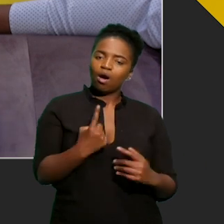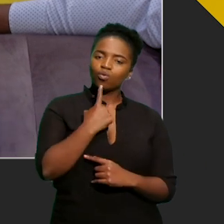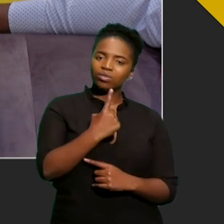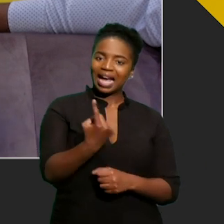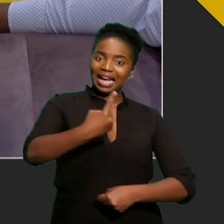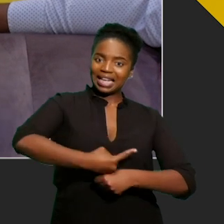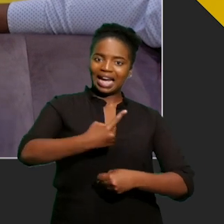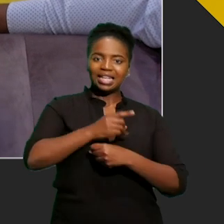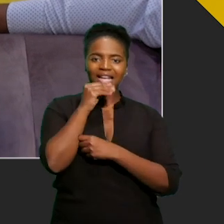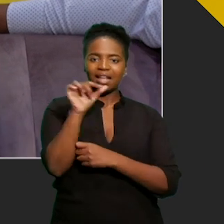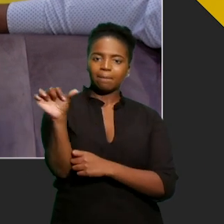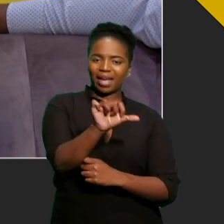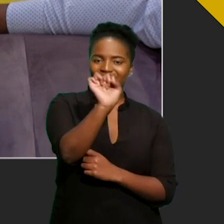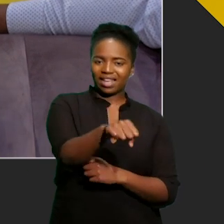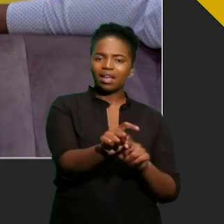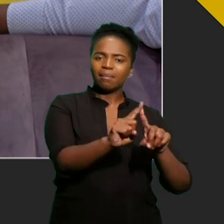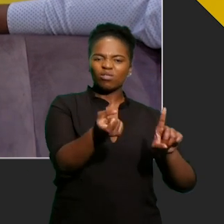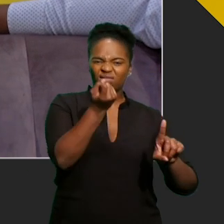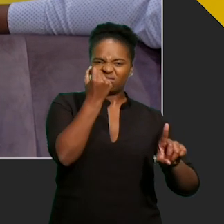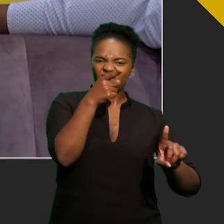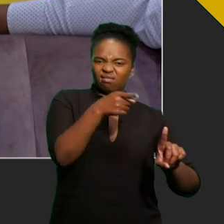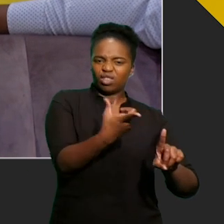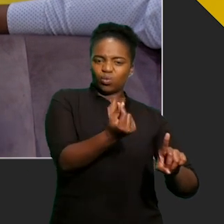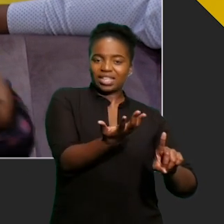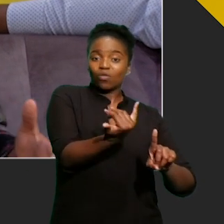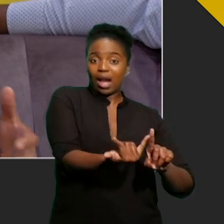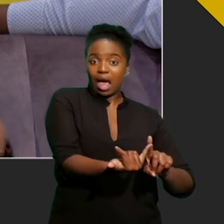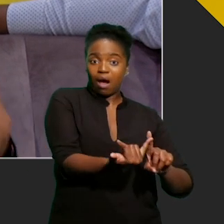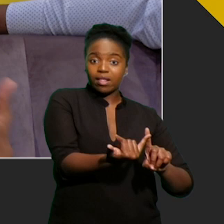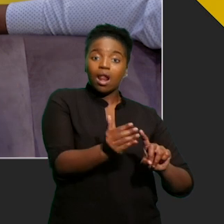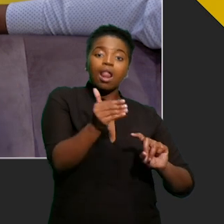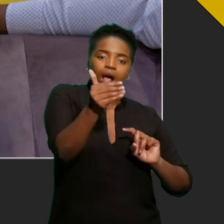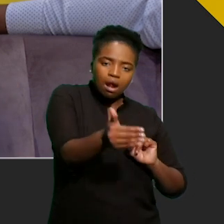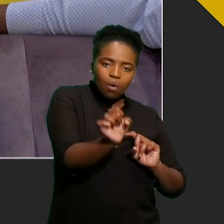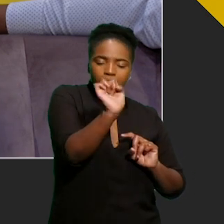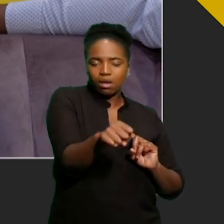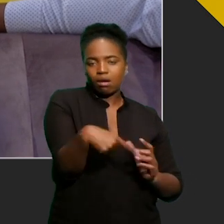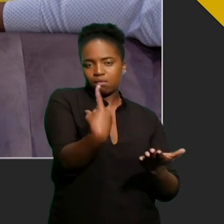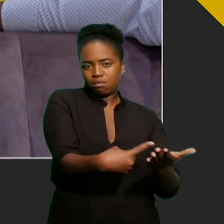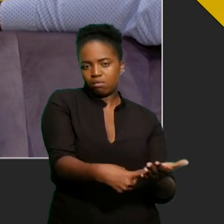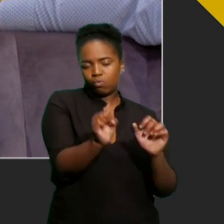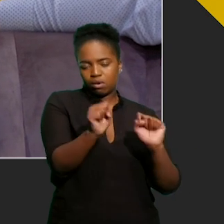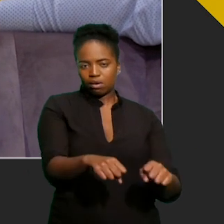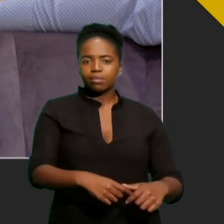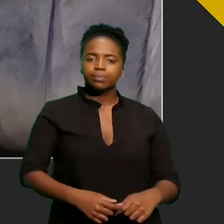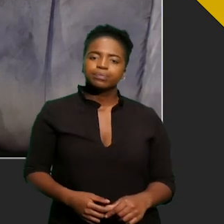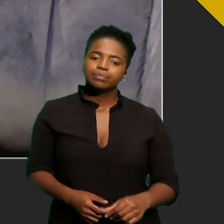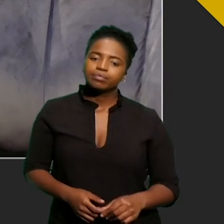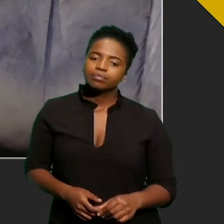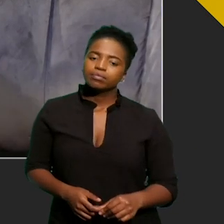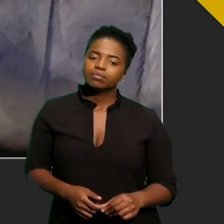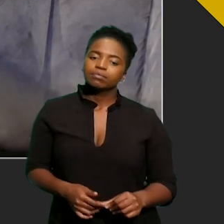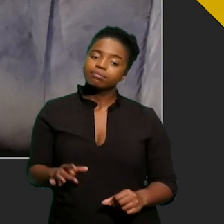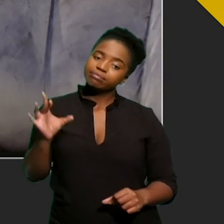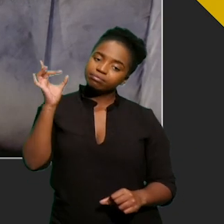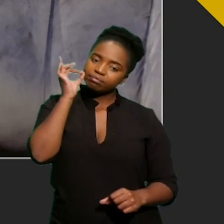Daily Thetha is coming back, whatever, you understand, okay, he's just doing this for now. Beyond that, I can still trust whatever it is that he's putting out. Okay. No,